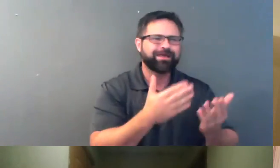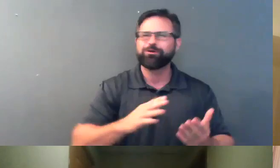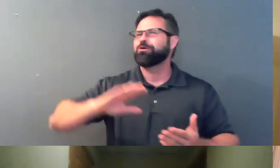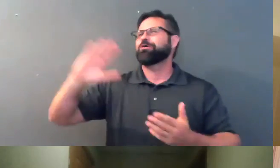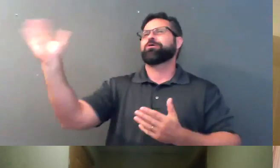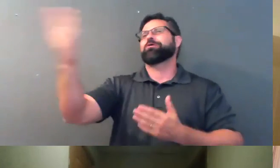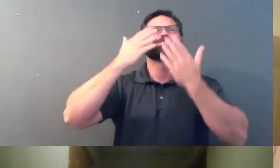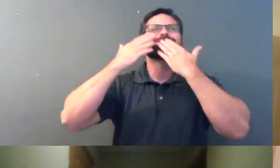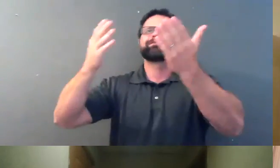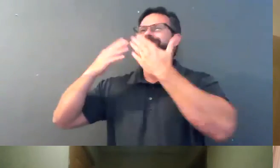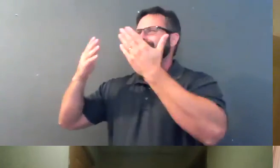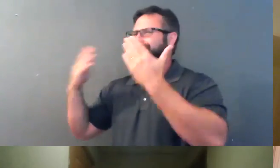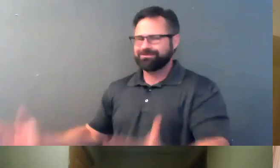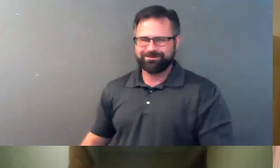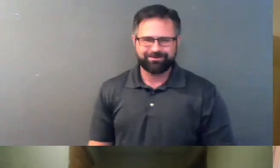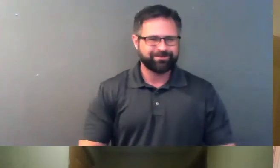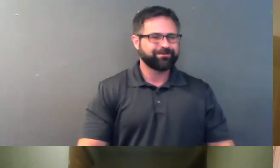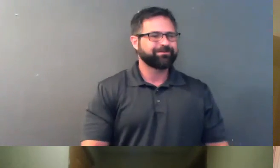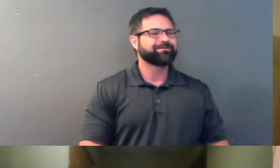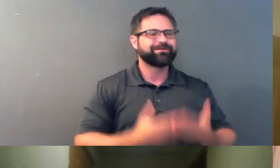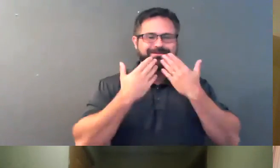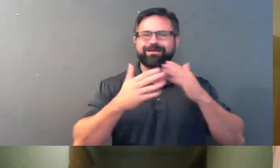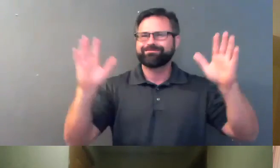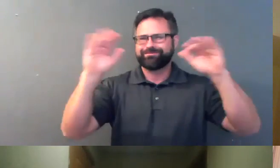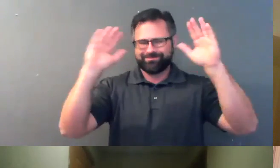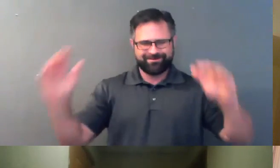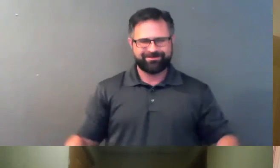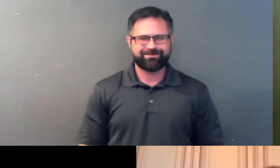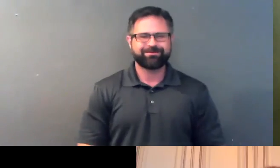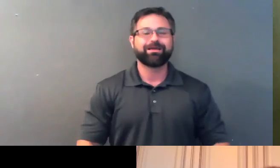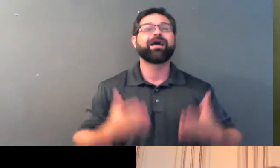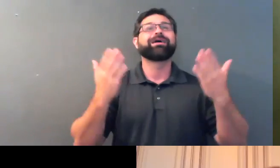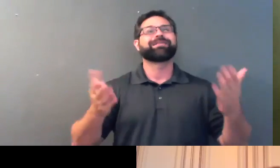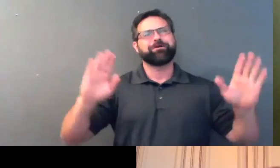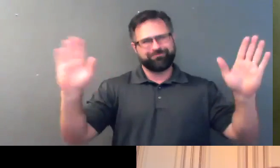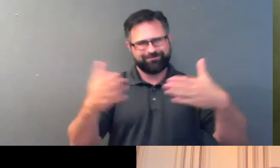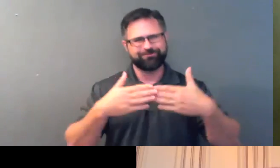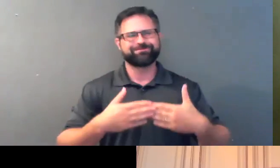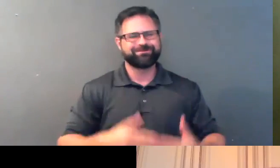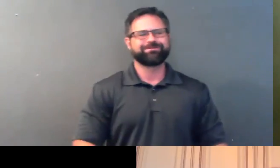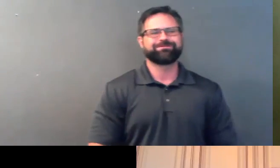participants. Thank you, bye. Bye. We officially close the session.